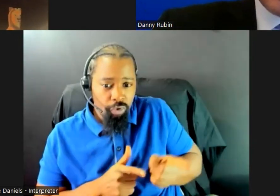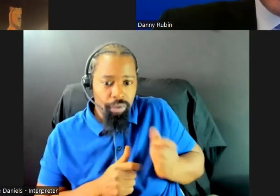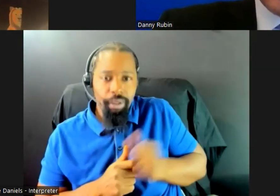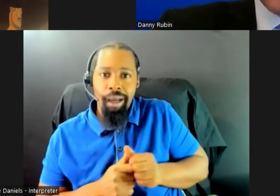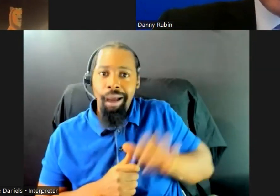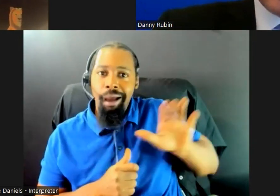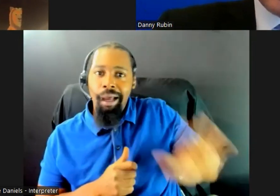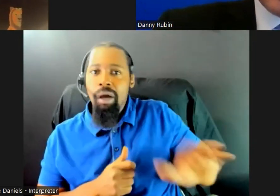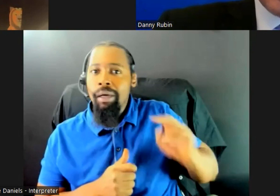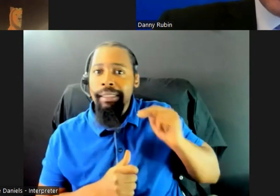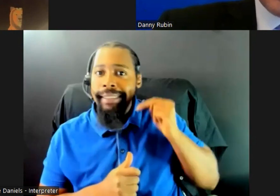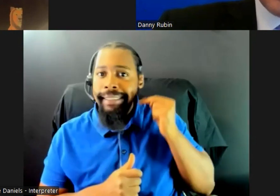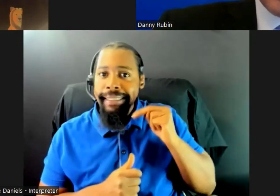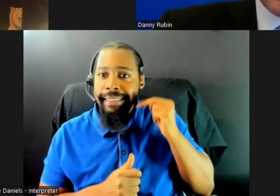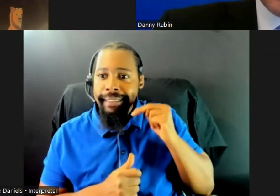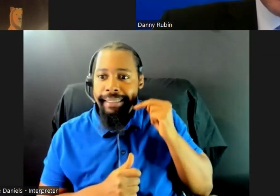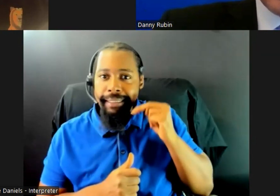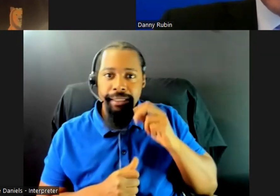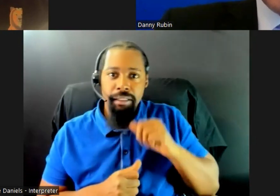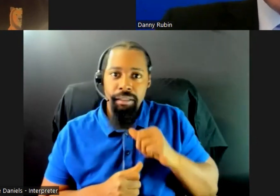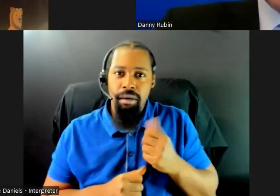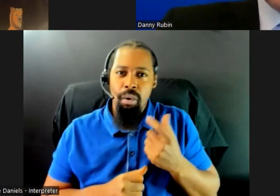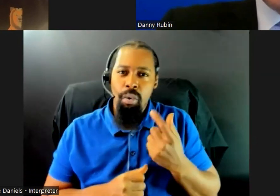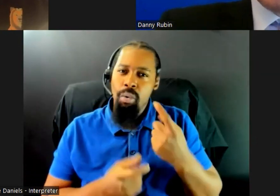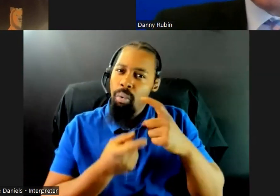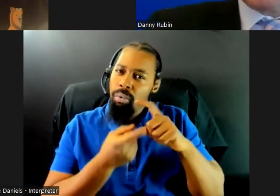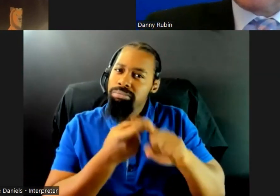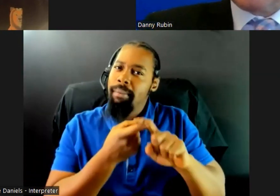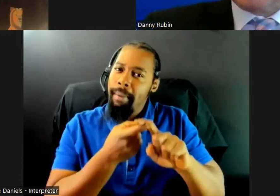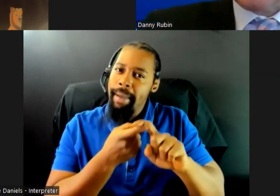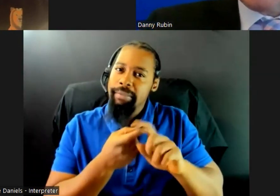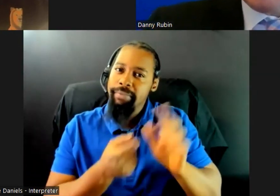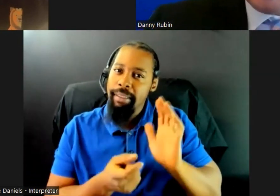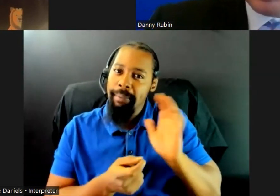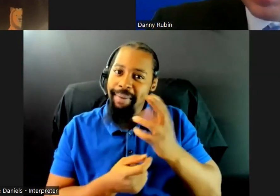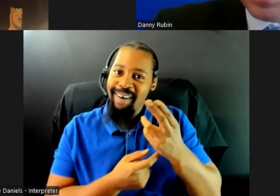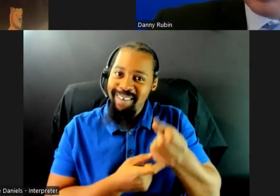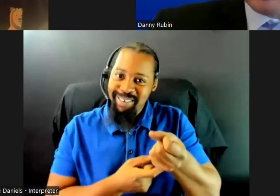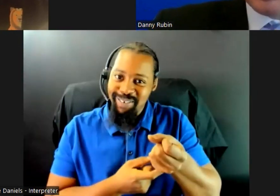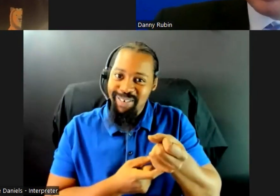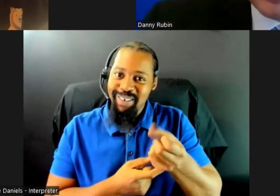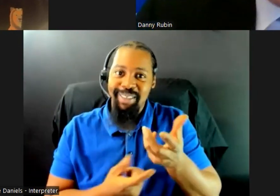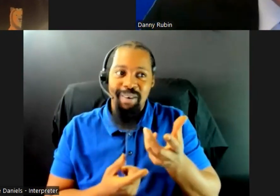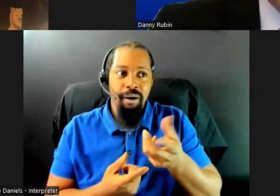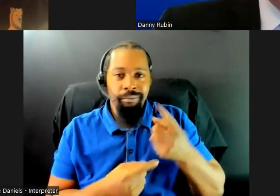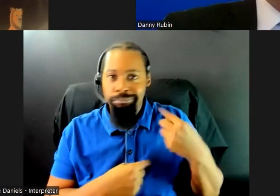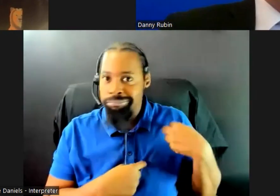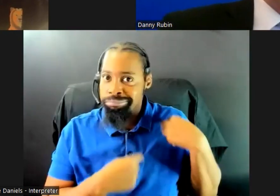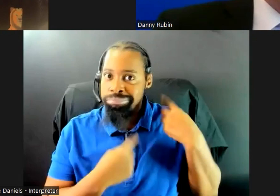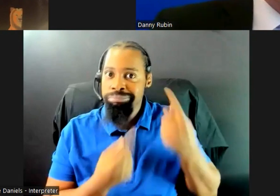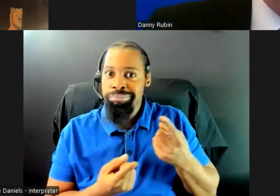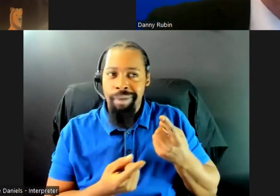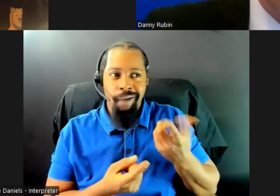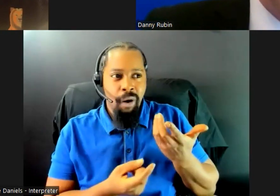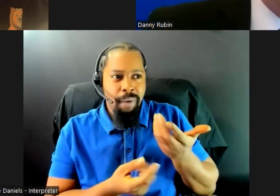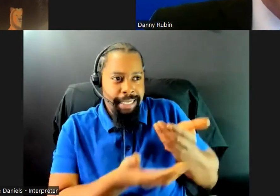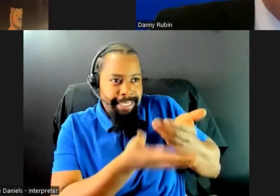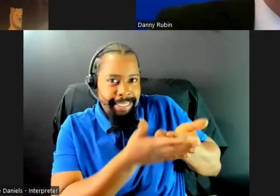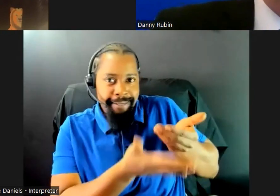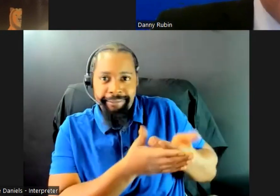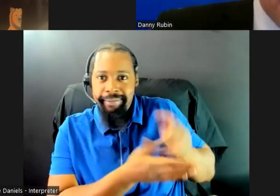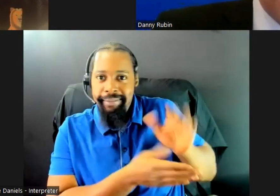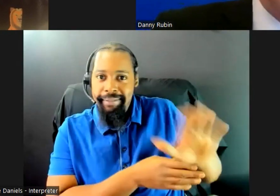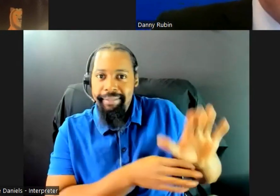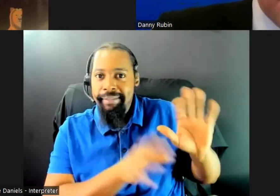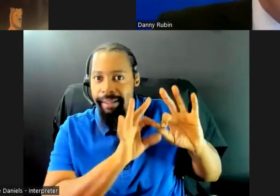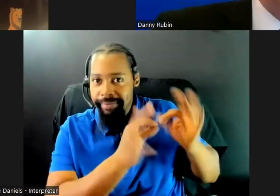niece was one of my best friends in high school. So I've always been in very good and close relations with